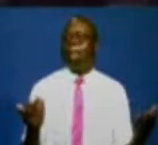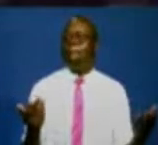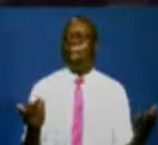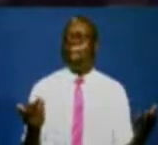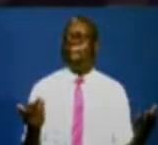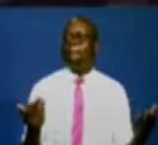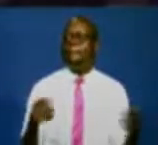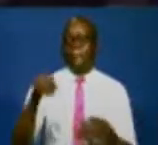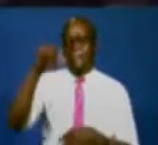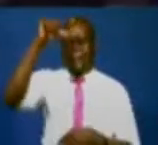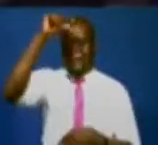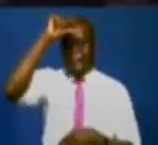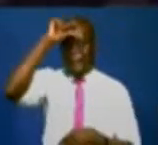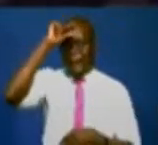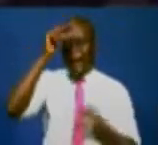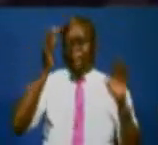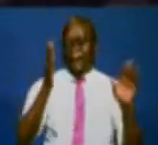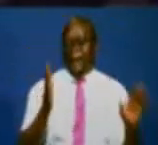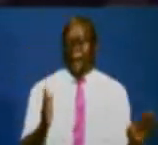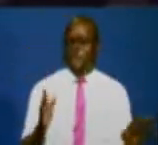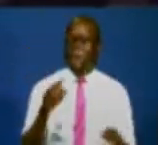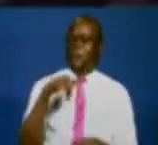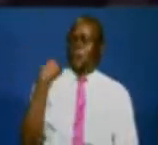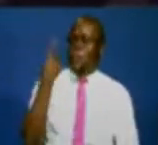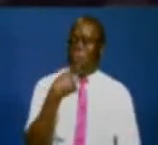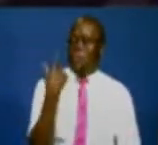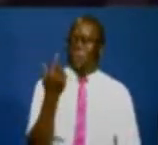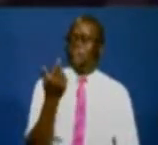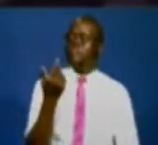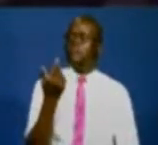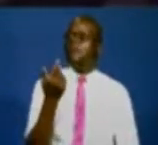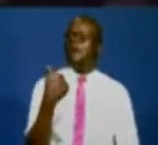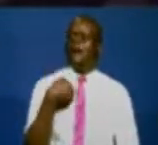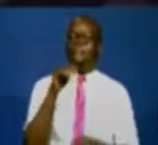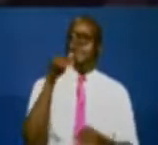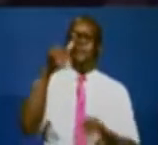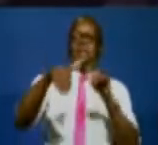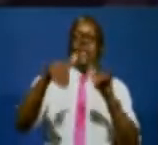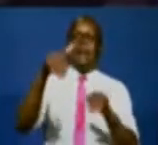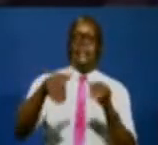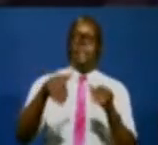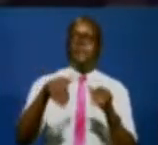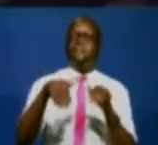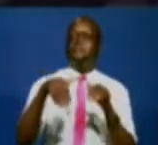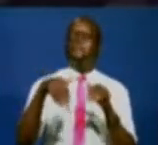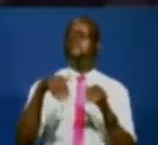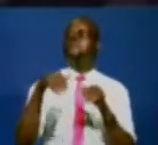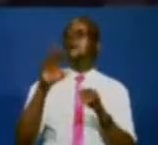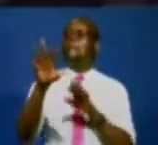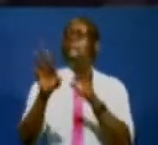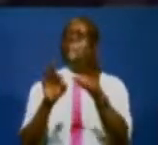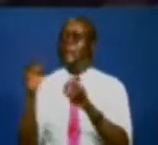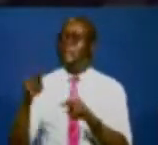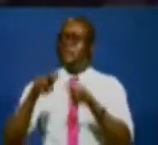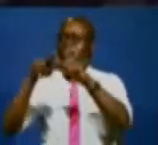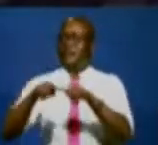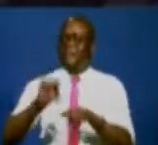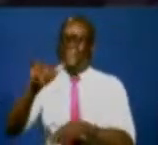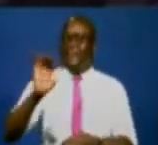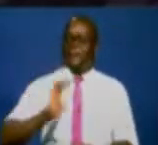the governors who are being selected to sit in that